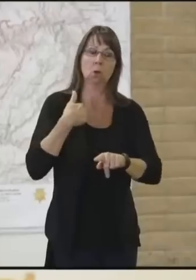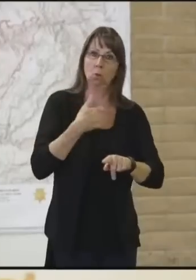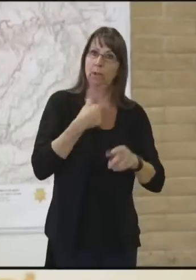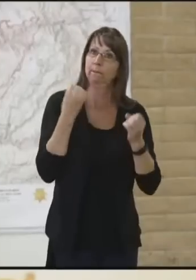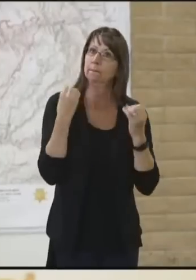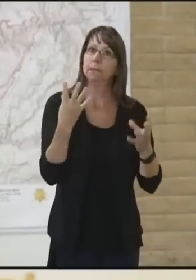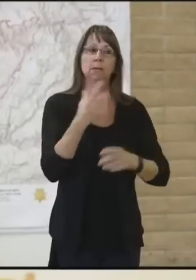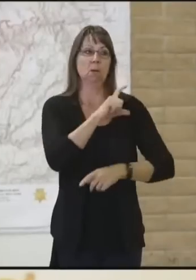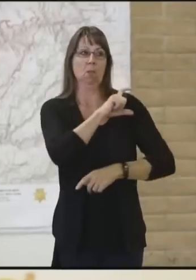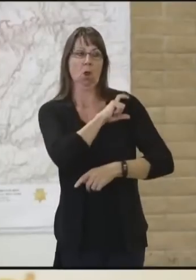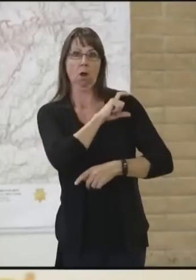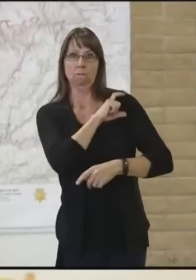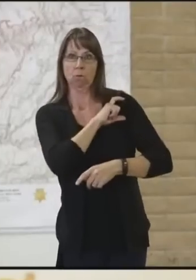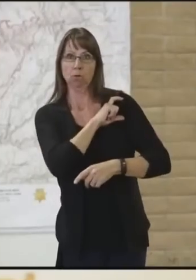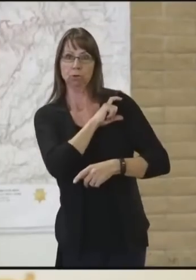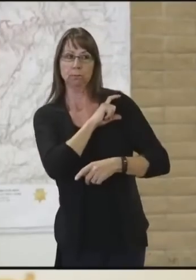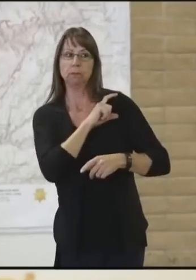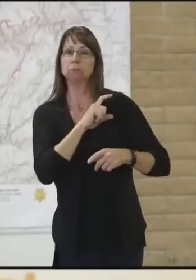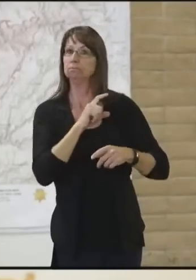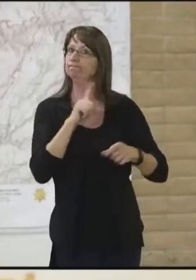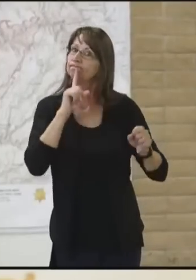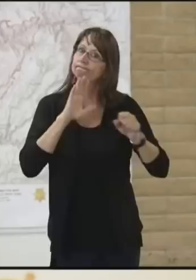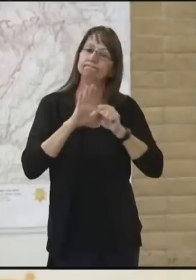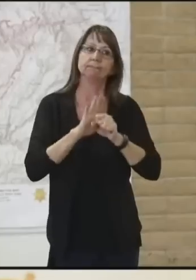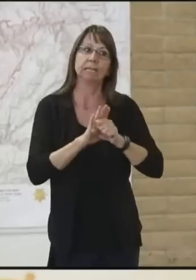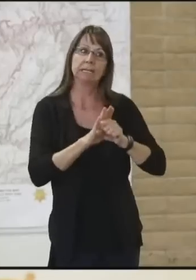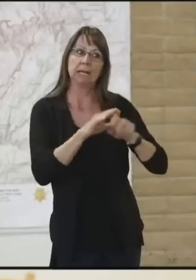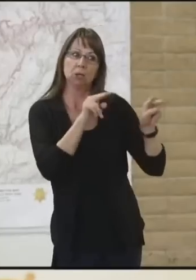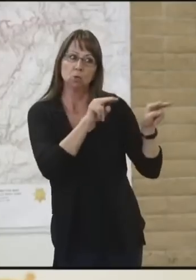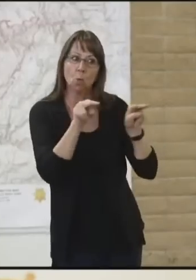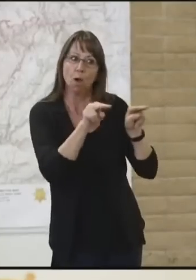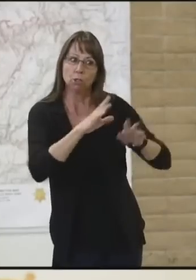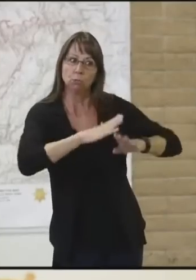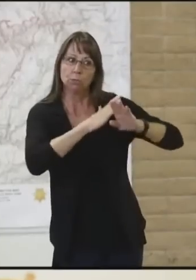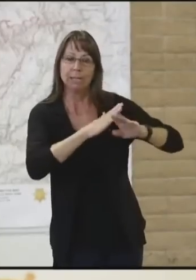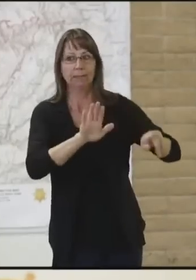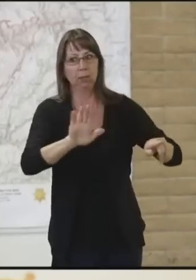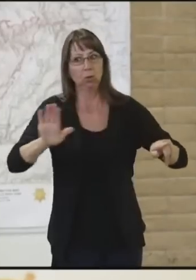enforcement officers who are dedicated to doing that right now. And